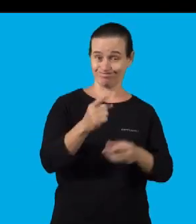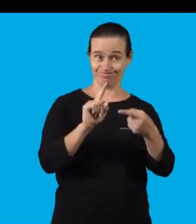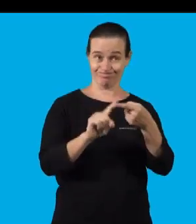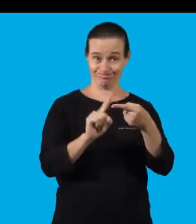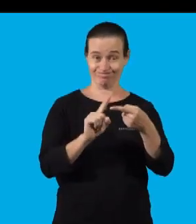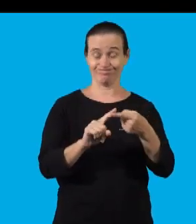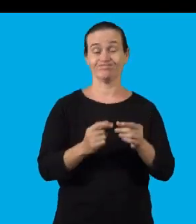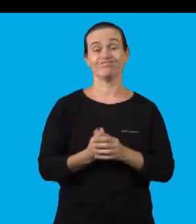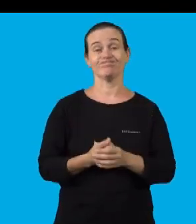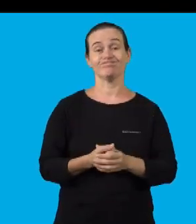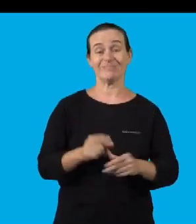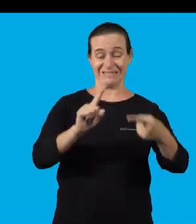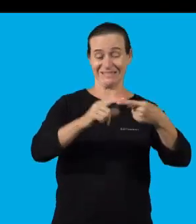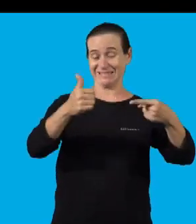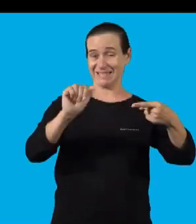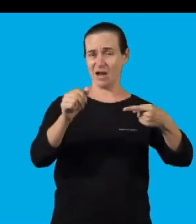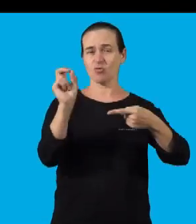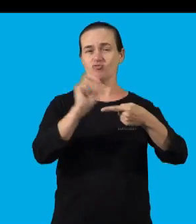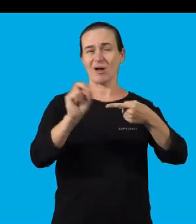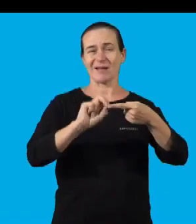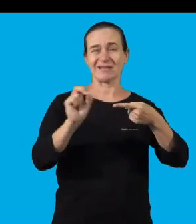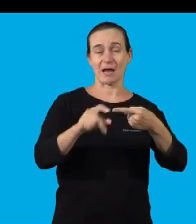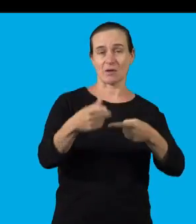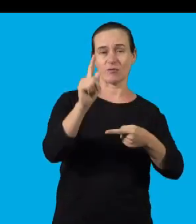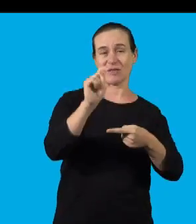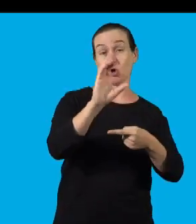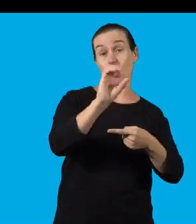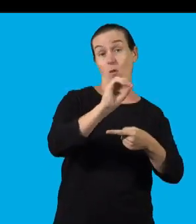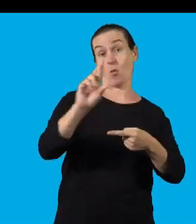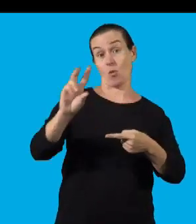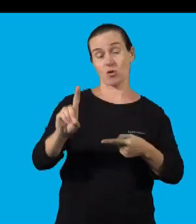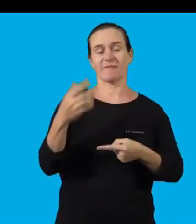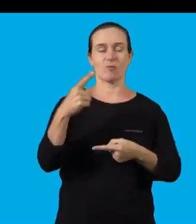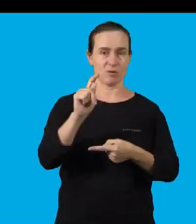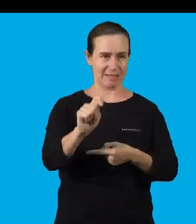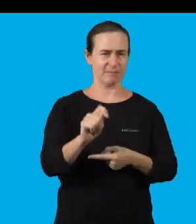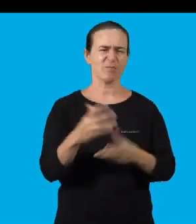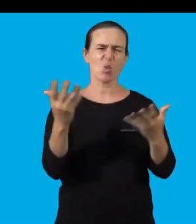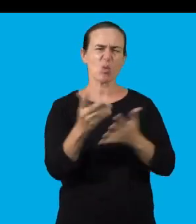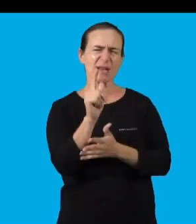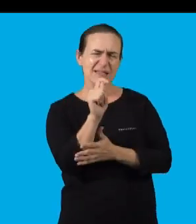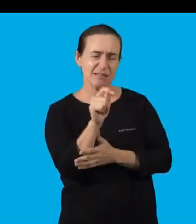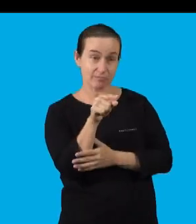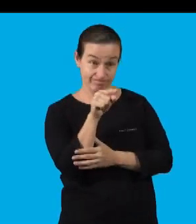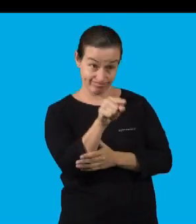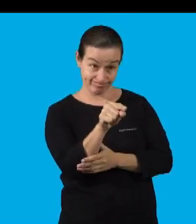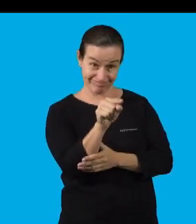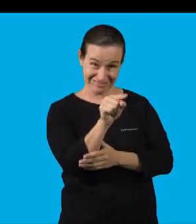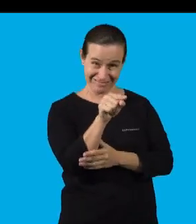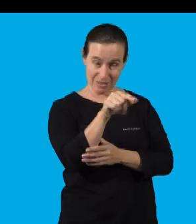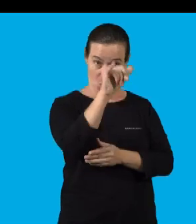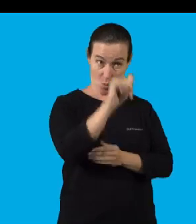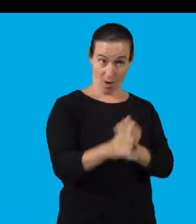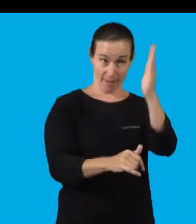now the first question there says, write down the coordinates of t. Now let's look at where t is. Now we can see